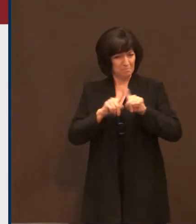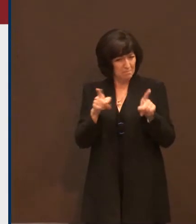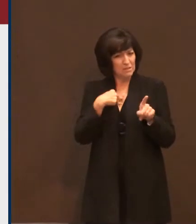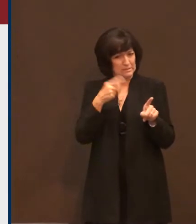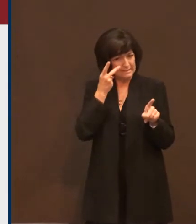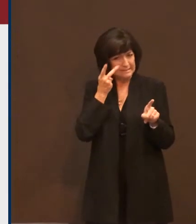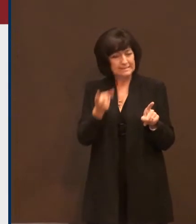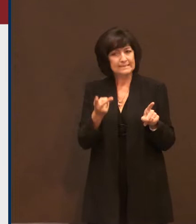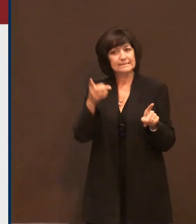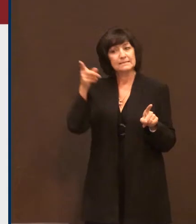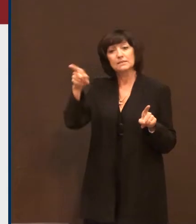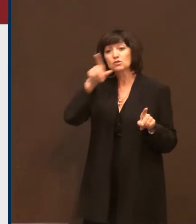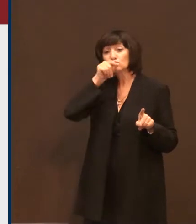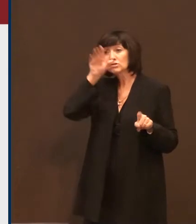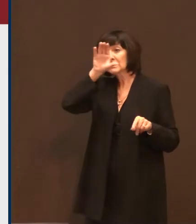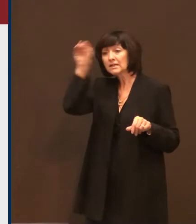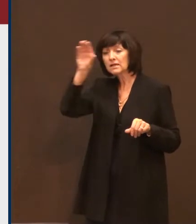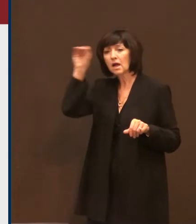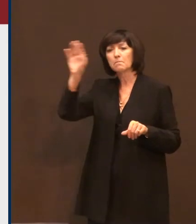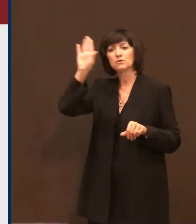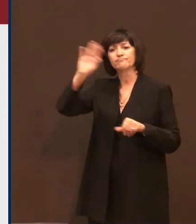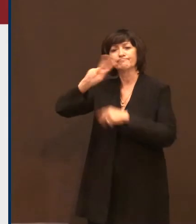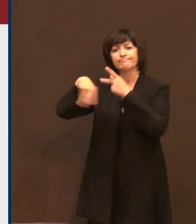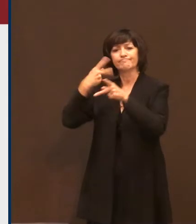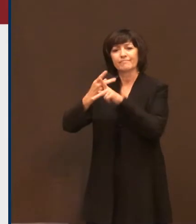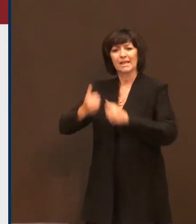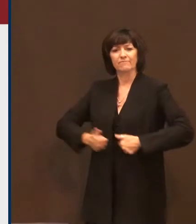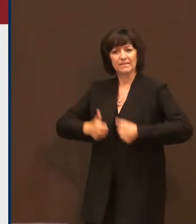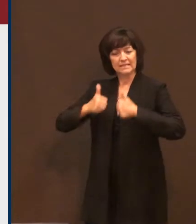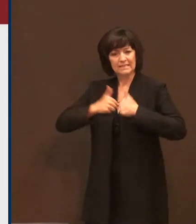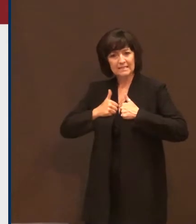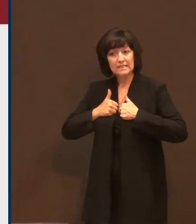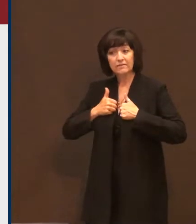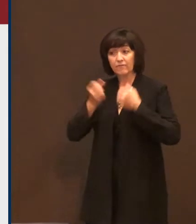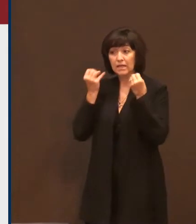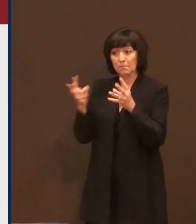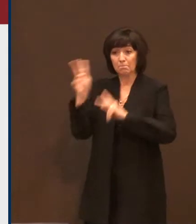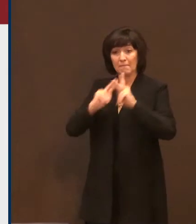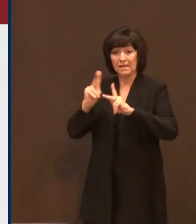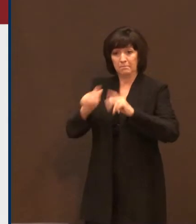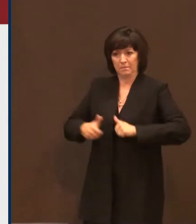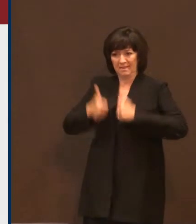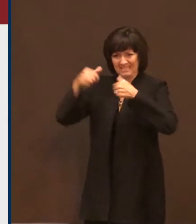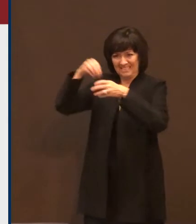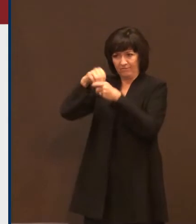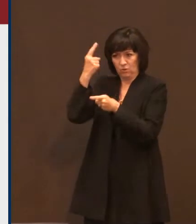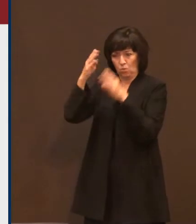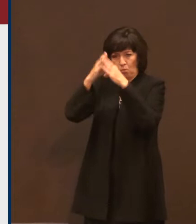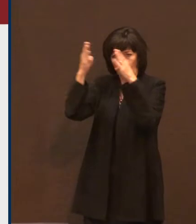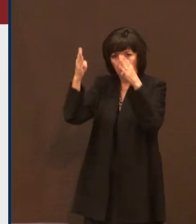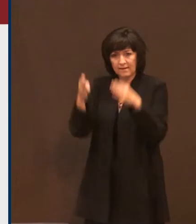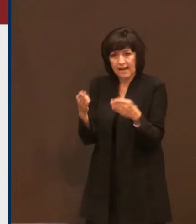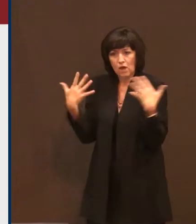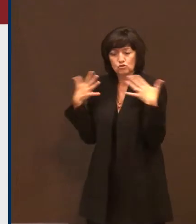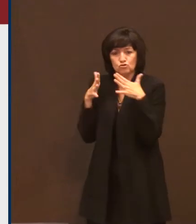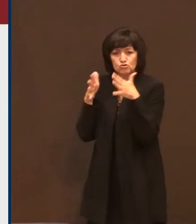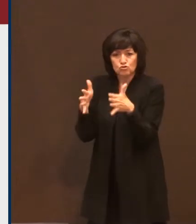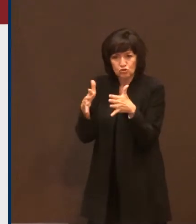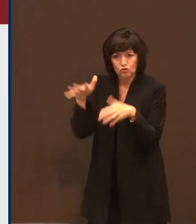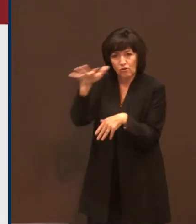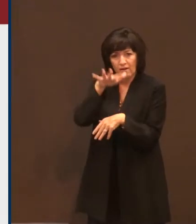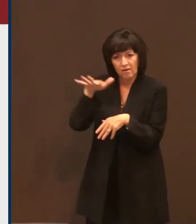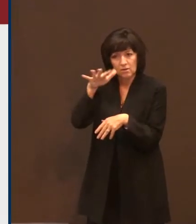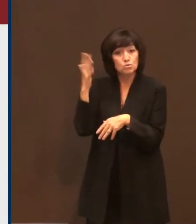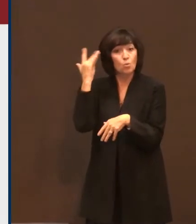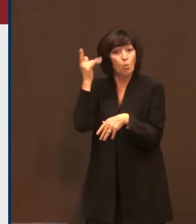can be more challenging. Certainly a higher burden of the chronic conditions that are having, where we're seeing the greater